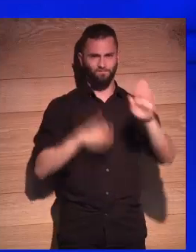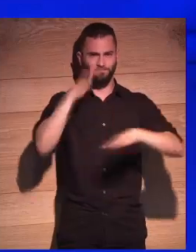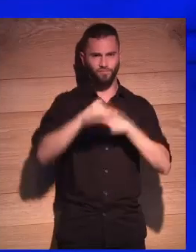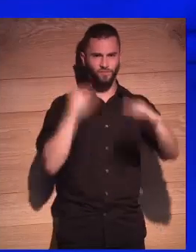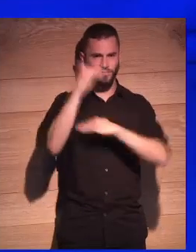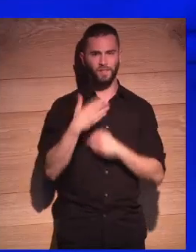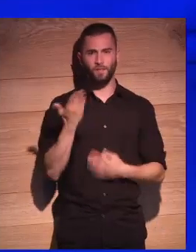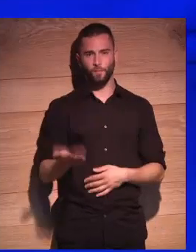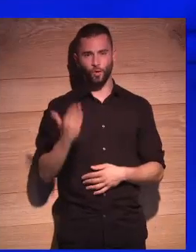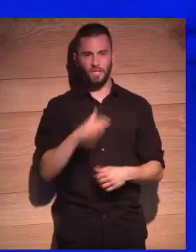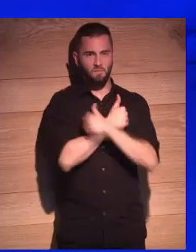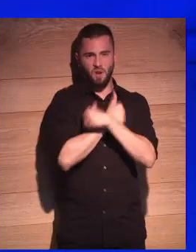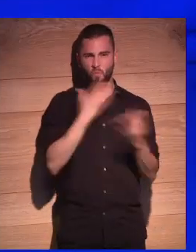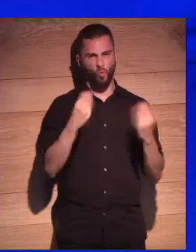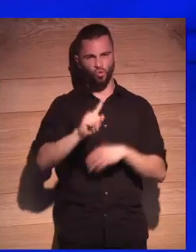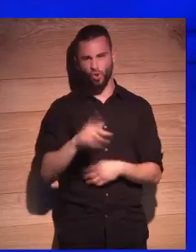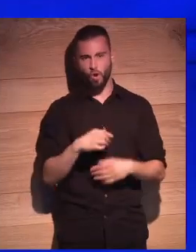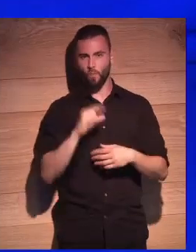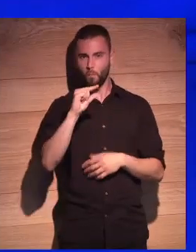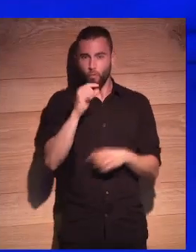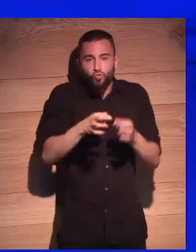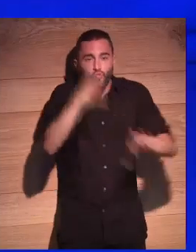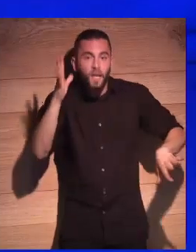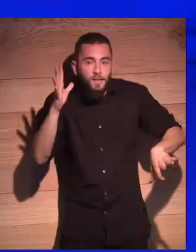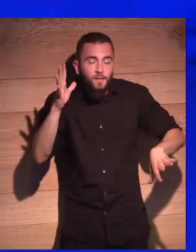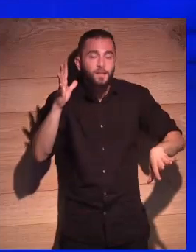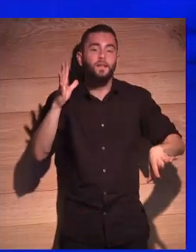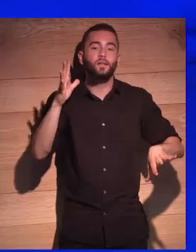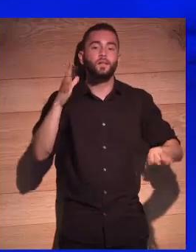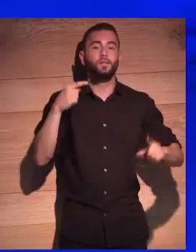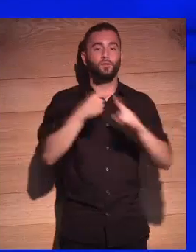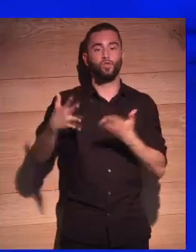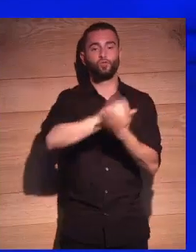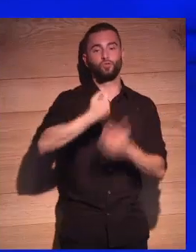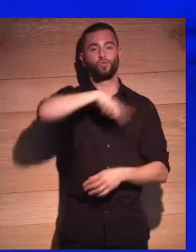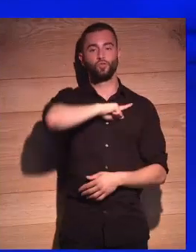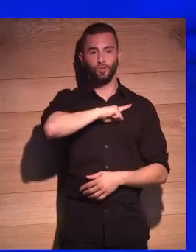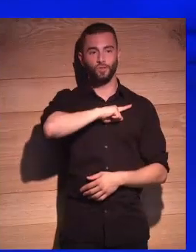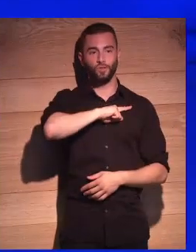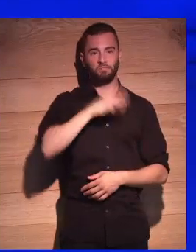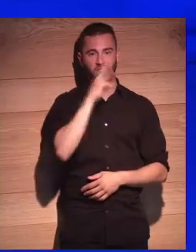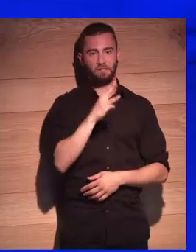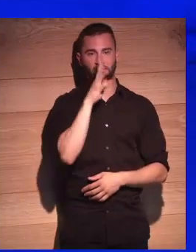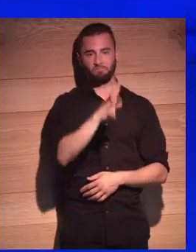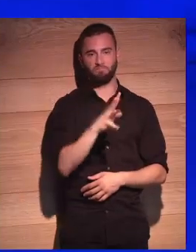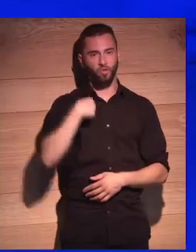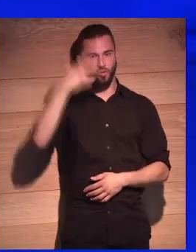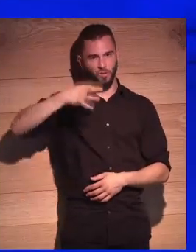all these devices that have helped us take the big leap. And I don't think we have to wait so much to see